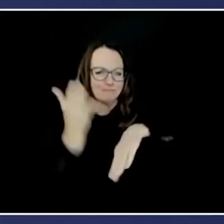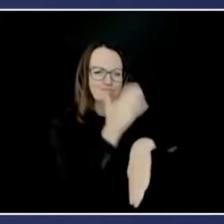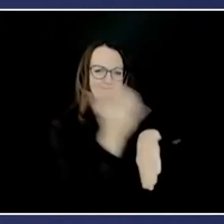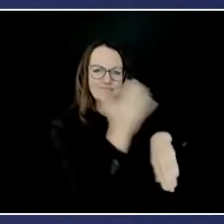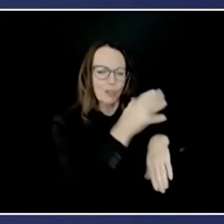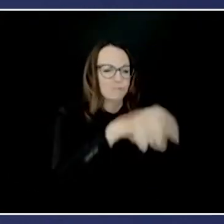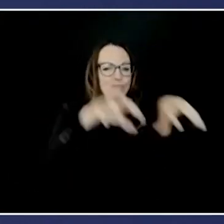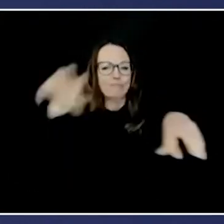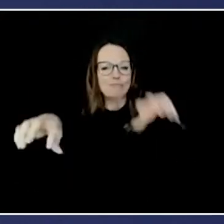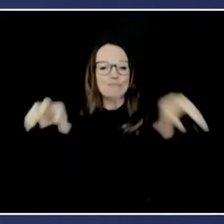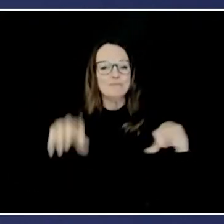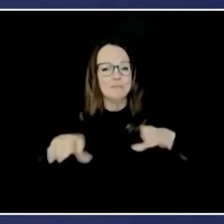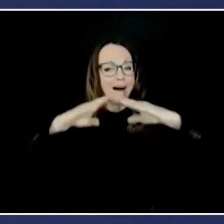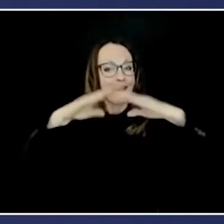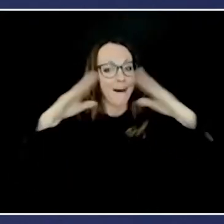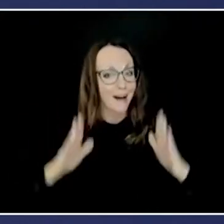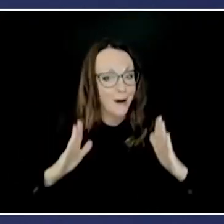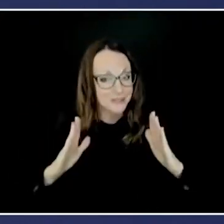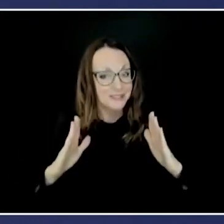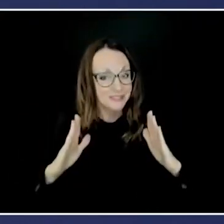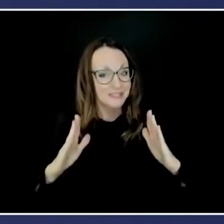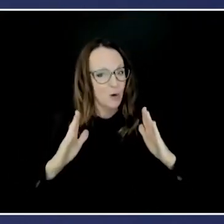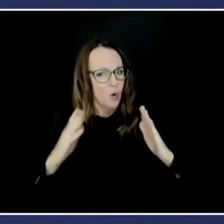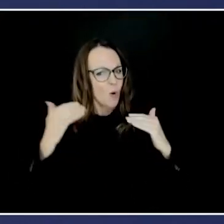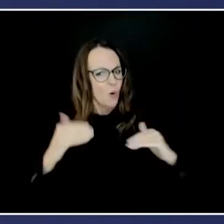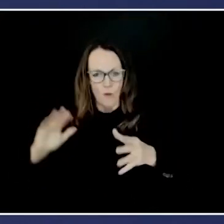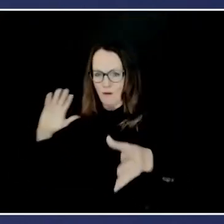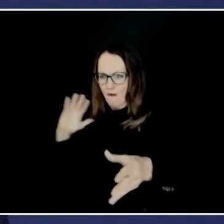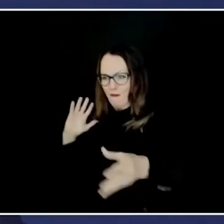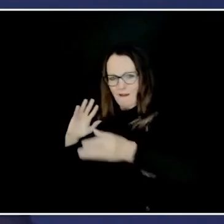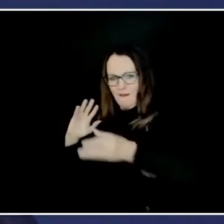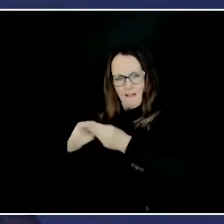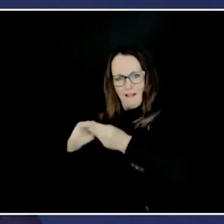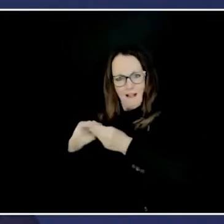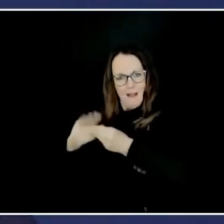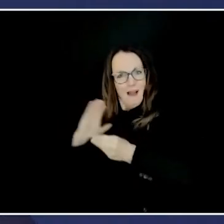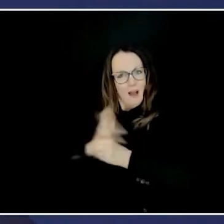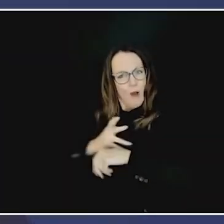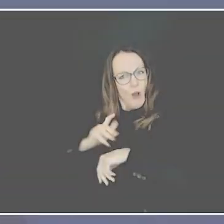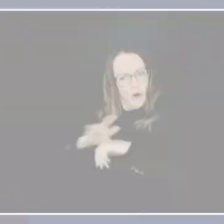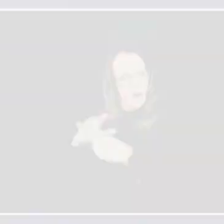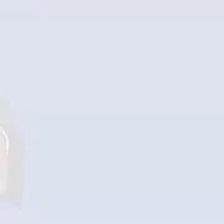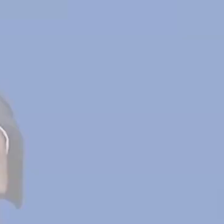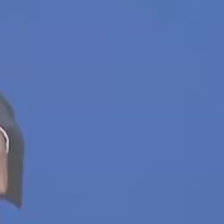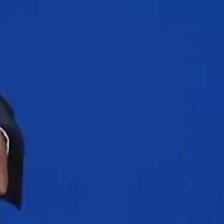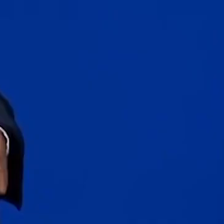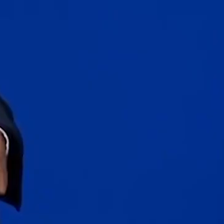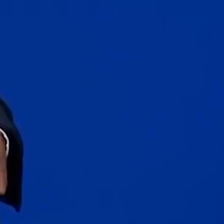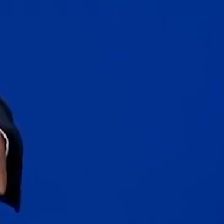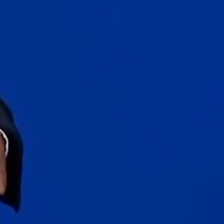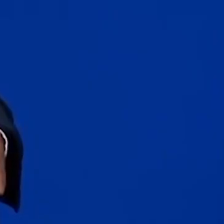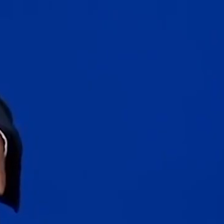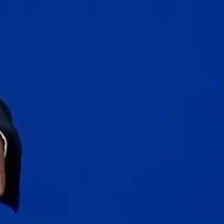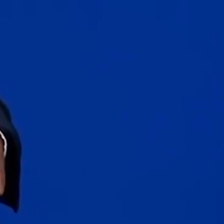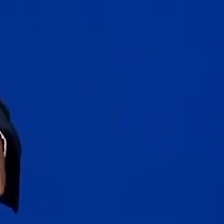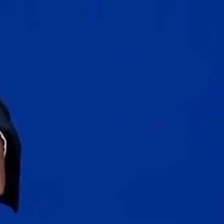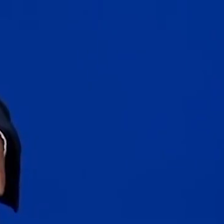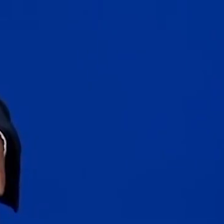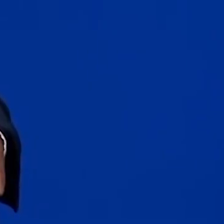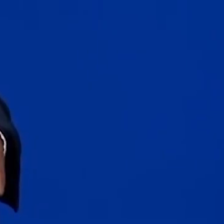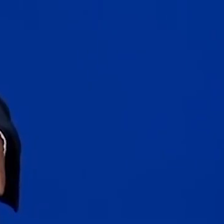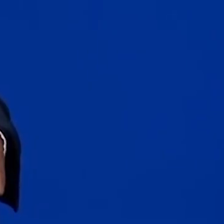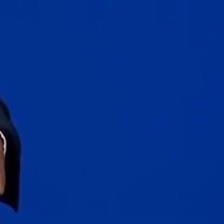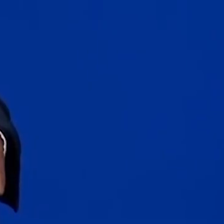the prospects of 3, 4, and 5 years old being able to finish high school and go all the way down to community college. Freedom,